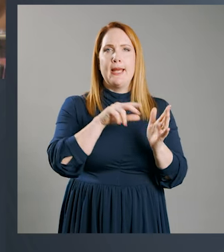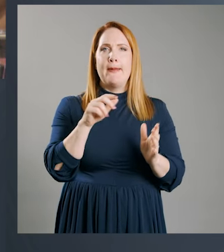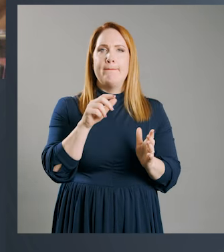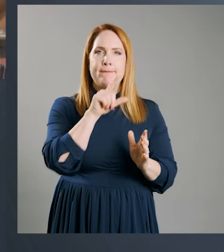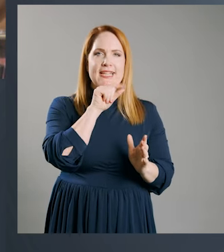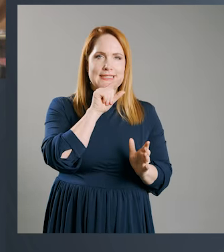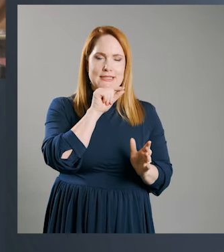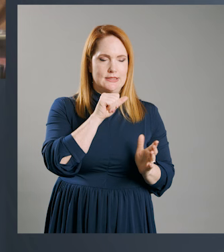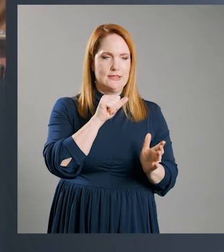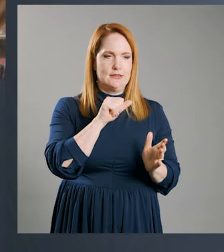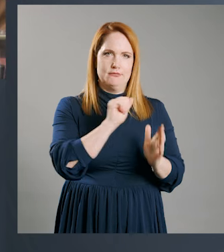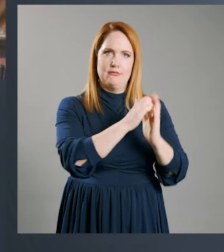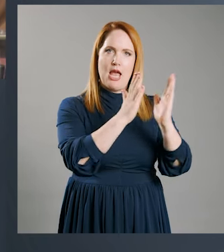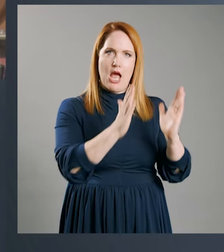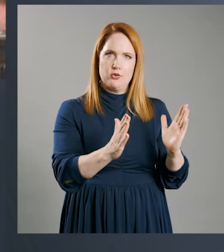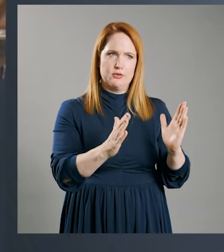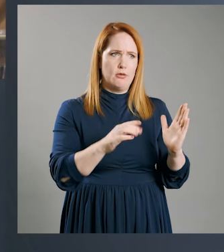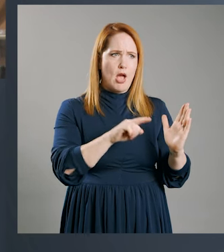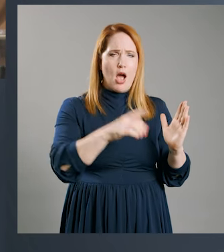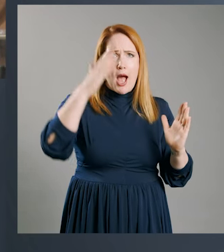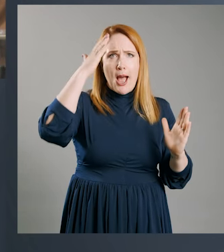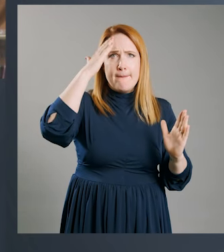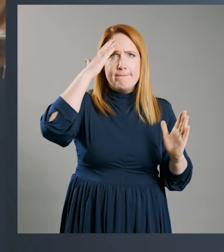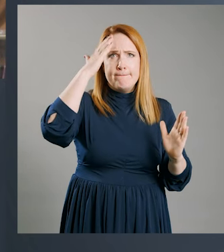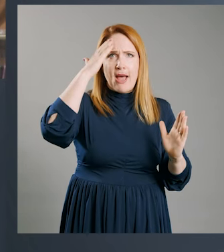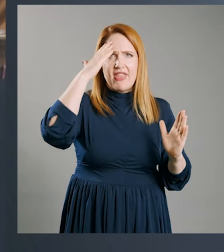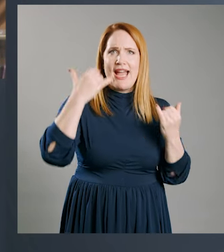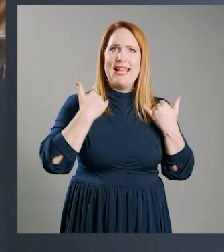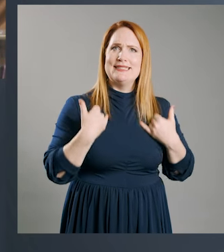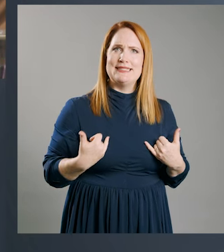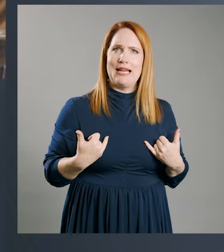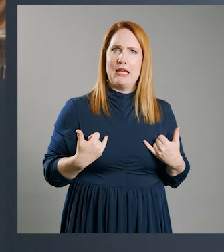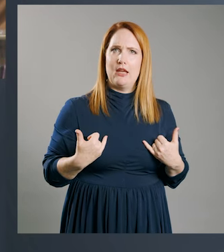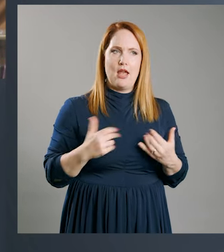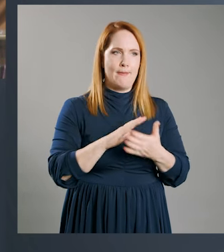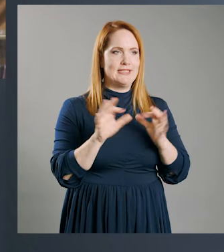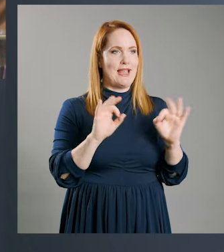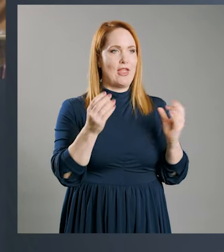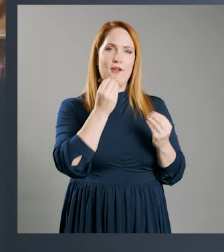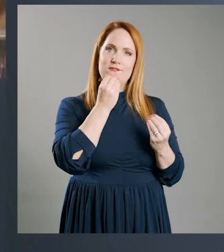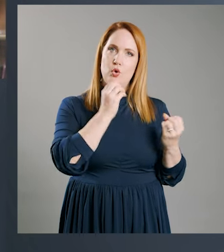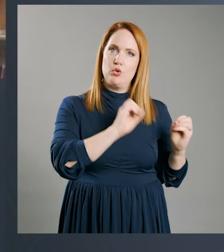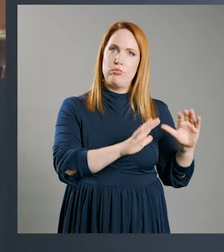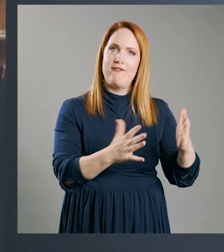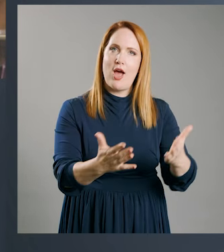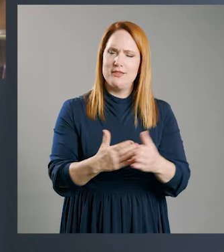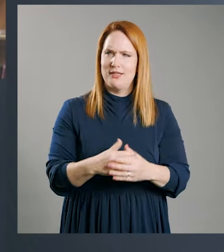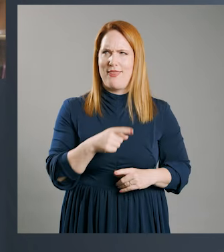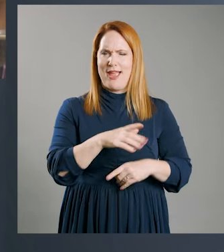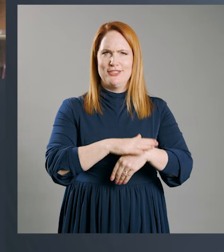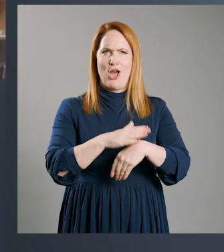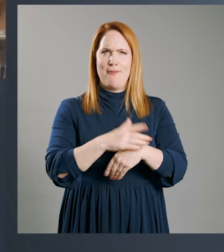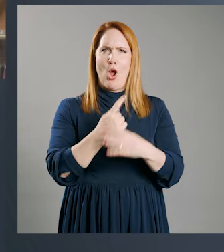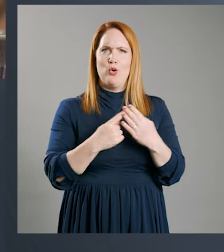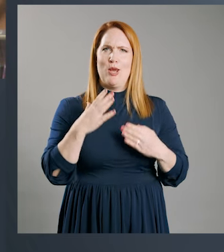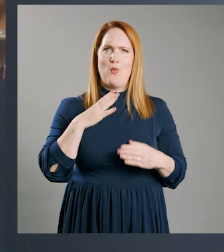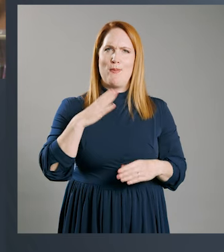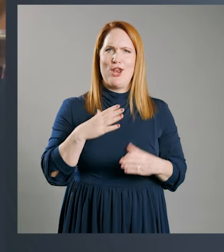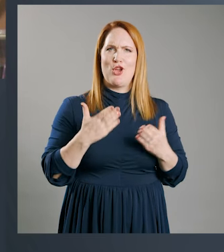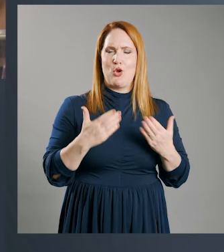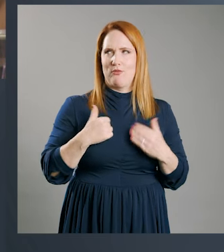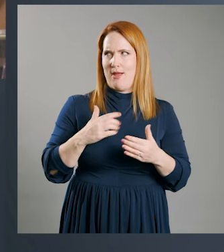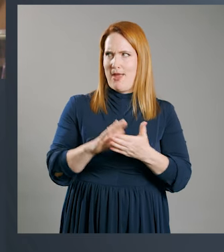house, and she was sick, so there was no lunch. Only the women could cook in those days. I'm glad that things have changed now,